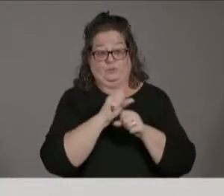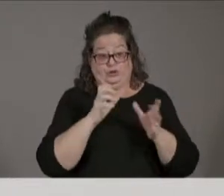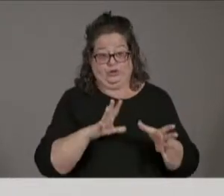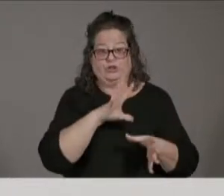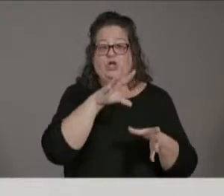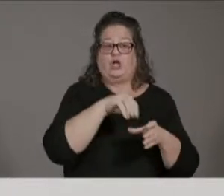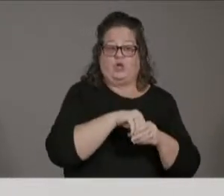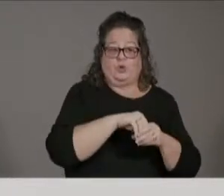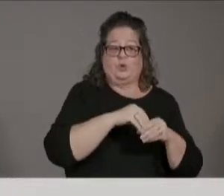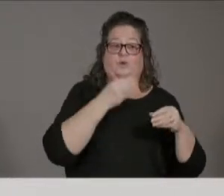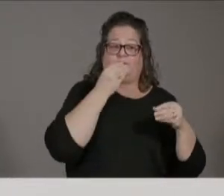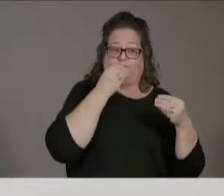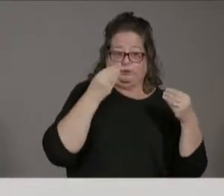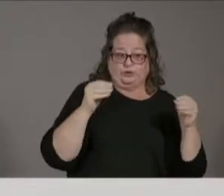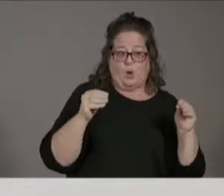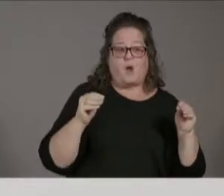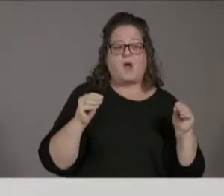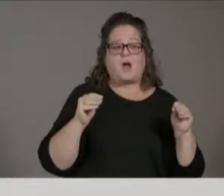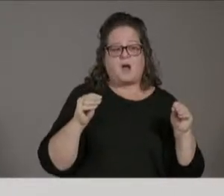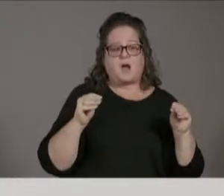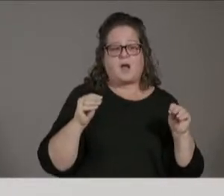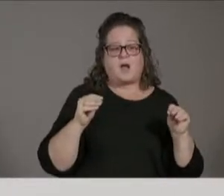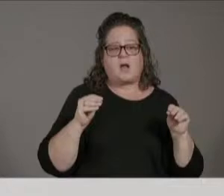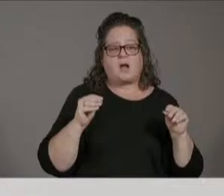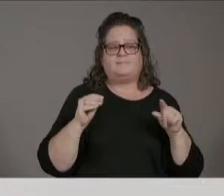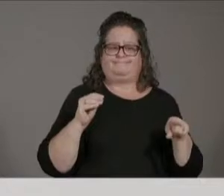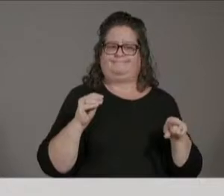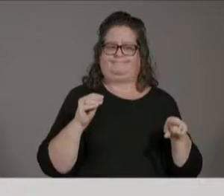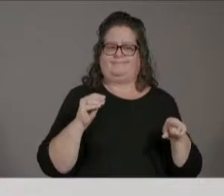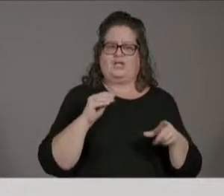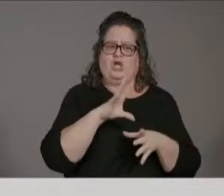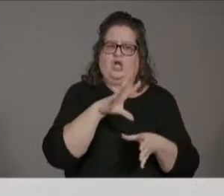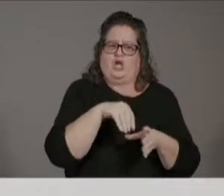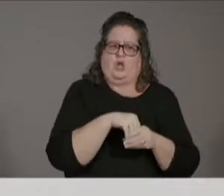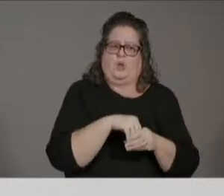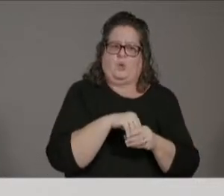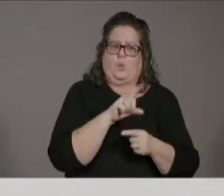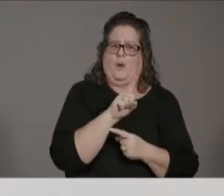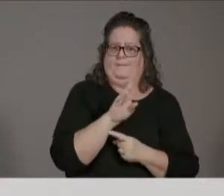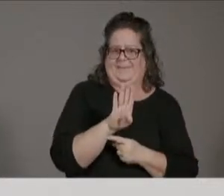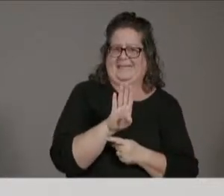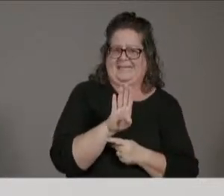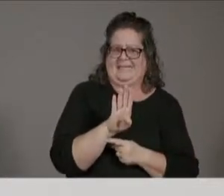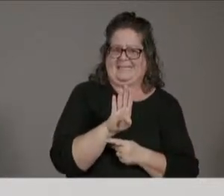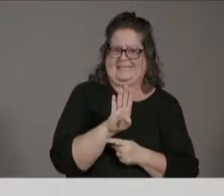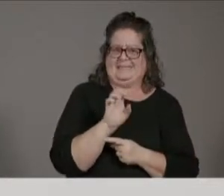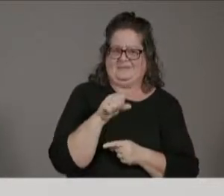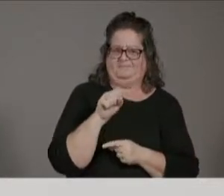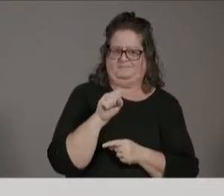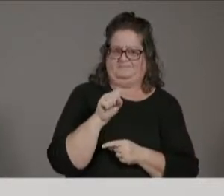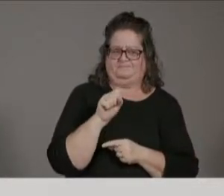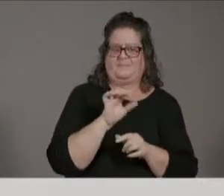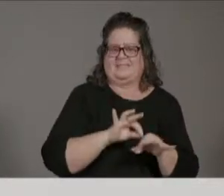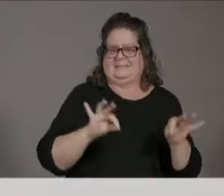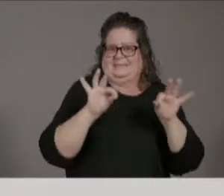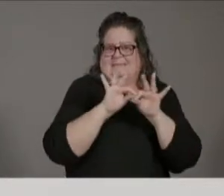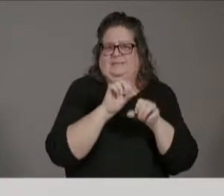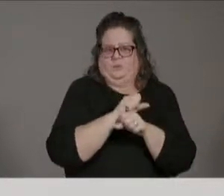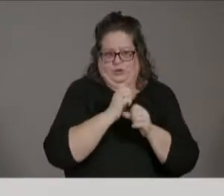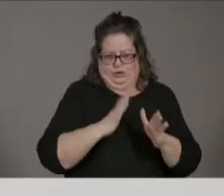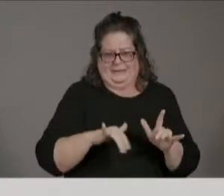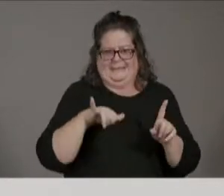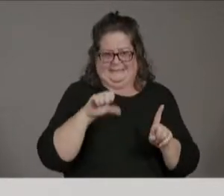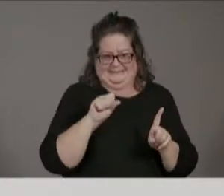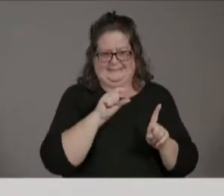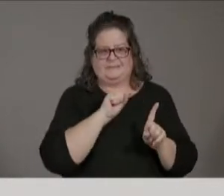workers, those are included in the phase 1B. Essential workers. However,